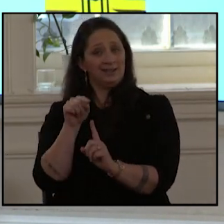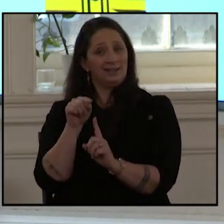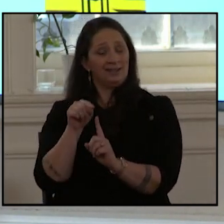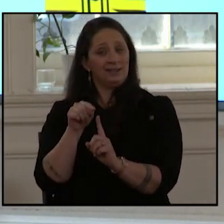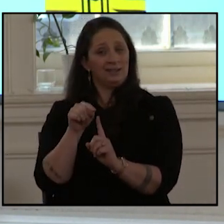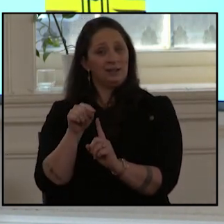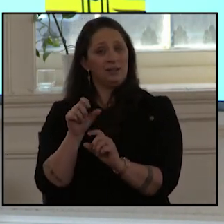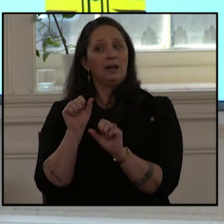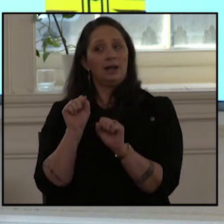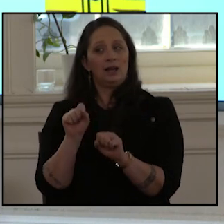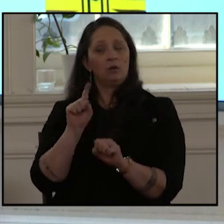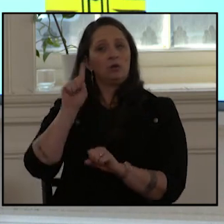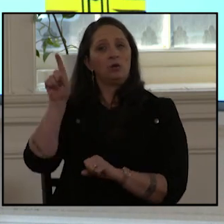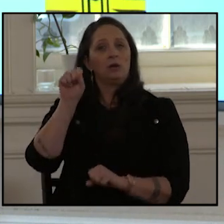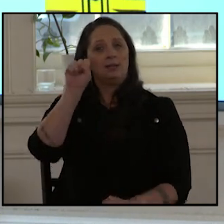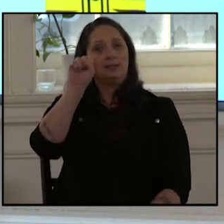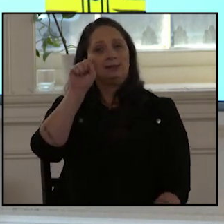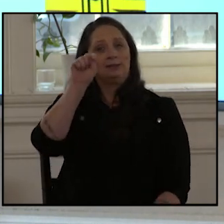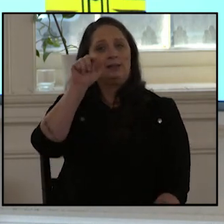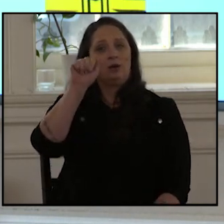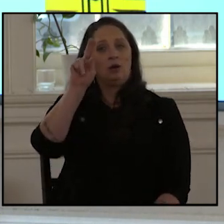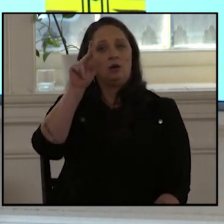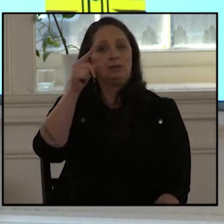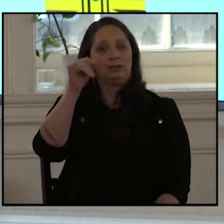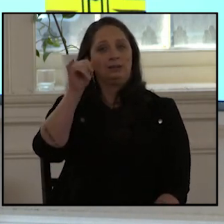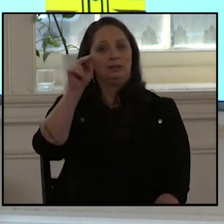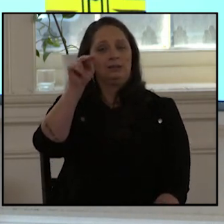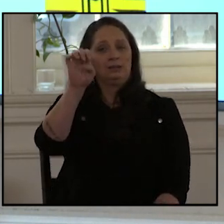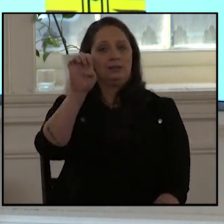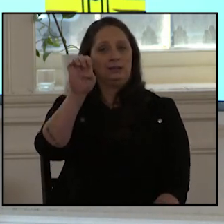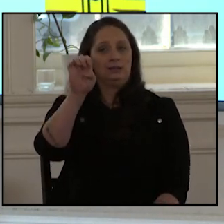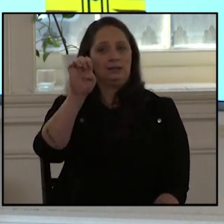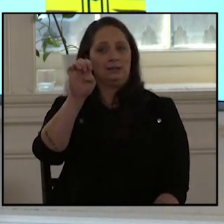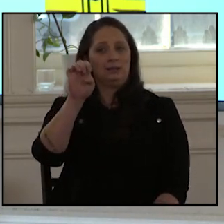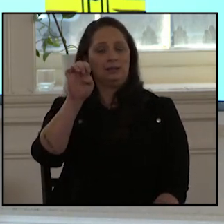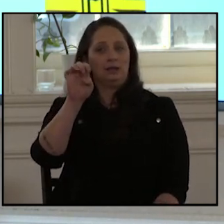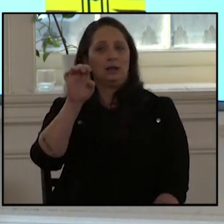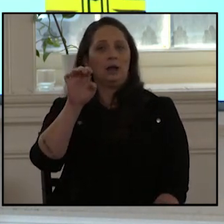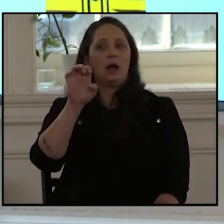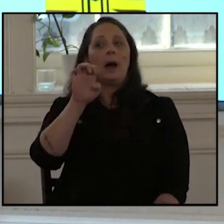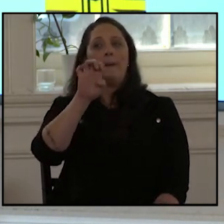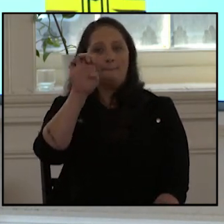to go to St. Augustine's, a Episcopal